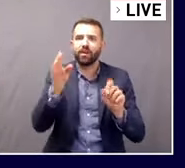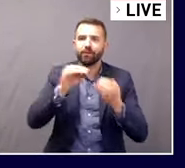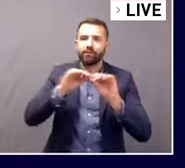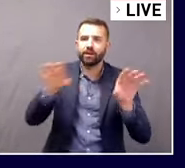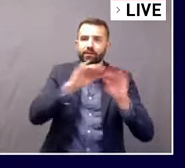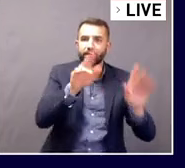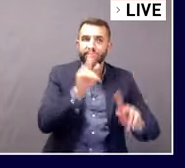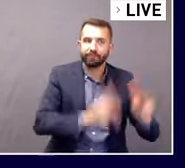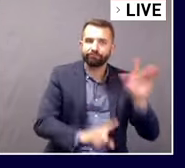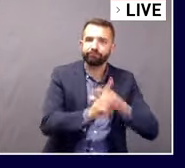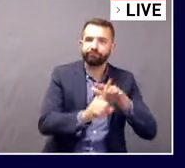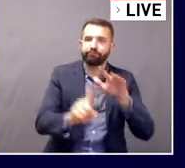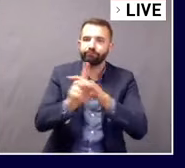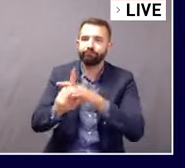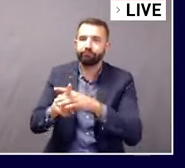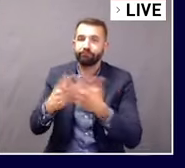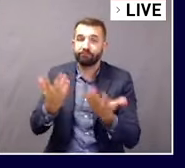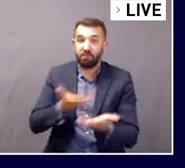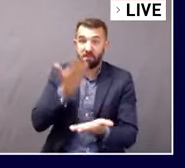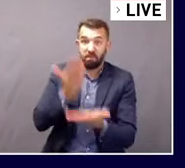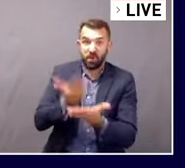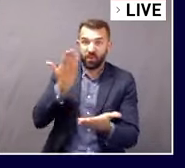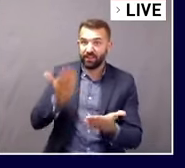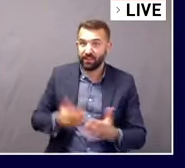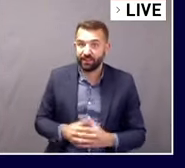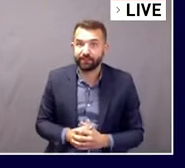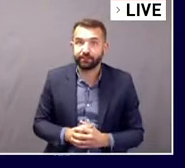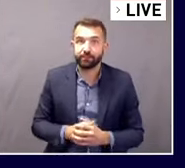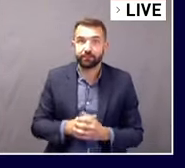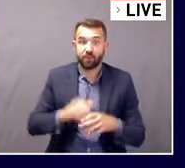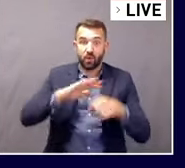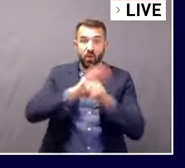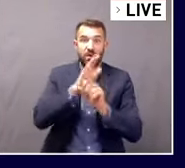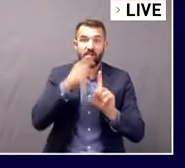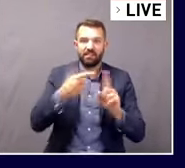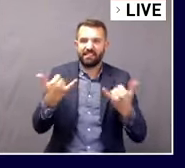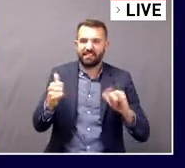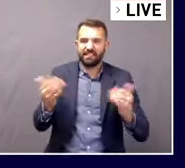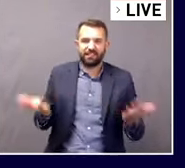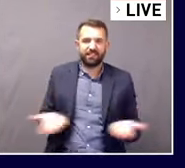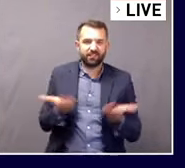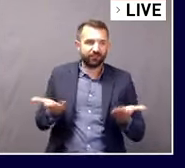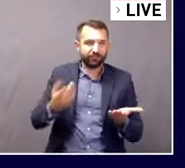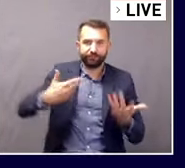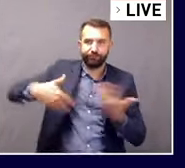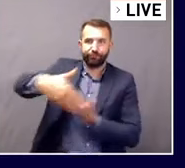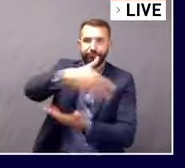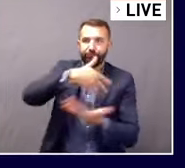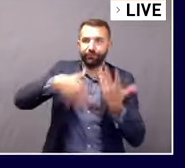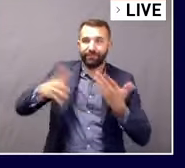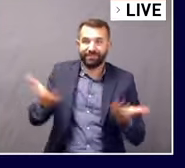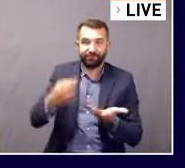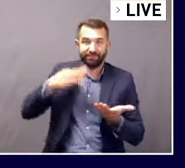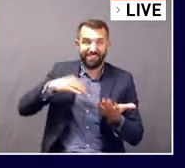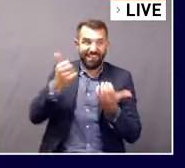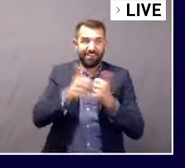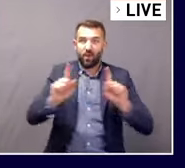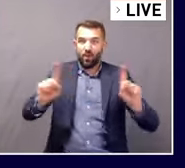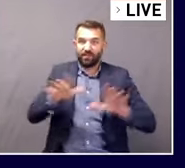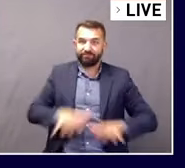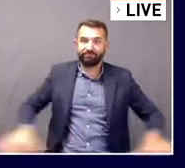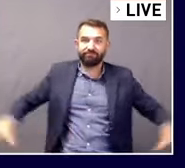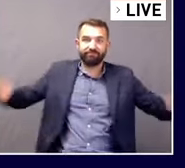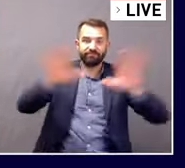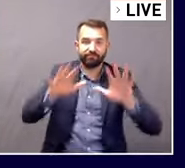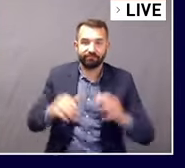that the virus is here. And by here, I mean everywhere. What I don't want